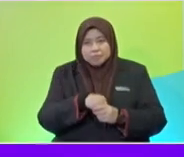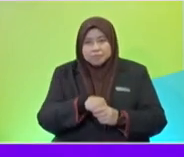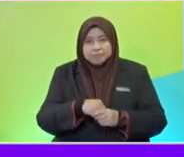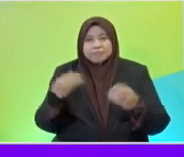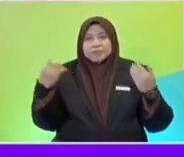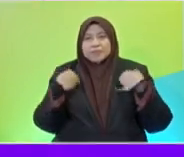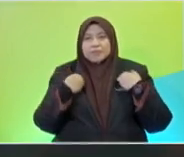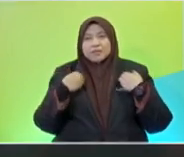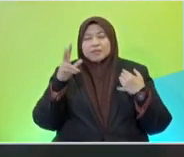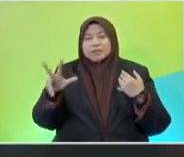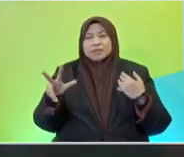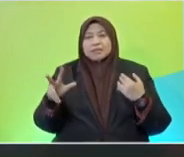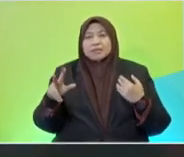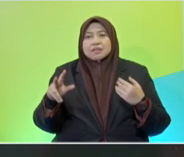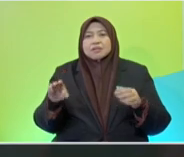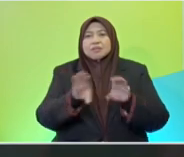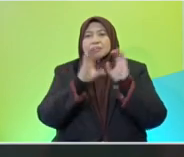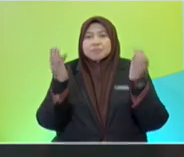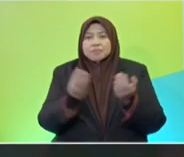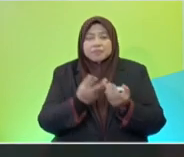1, 2, 3. 3 yellow balls, that's